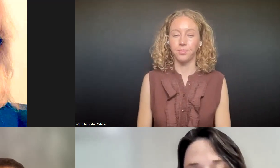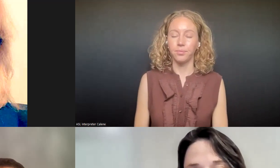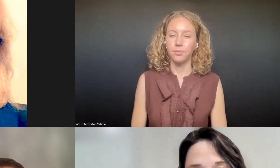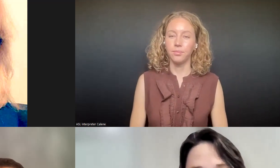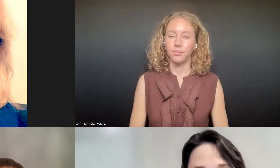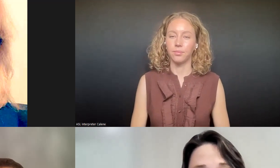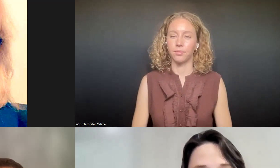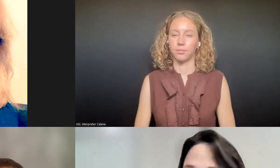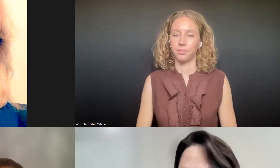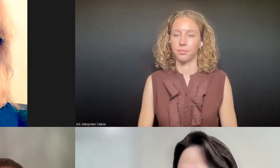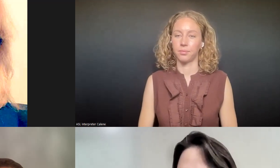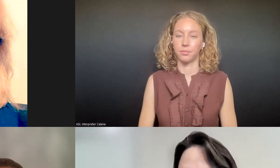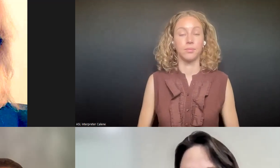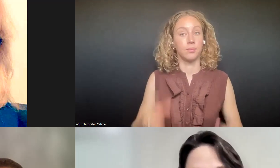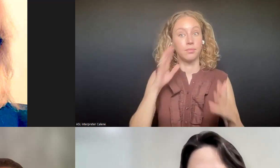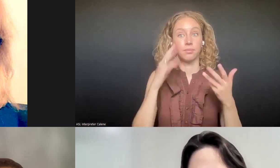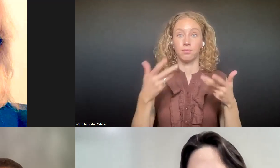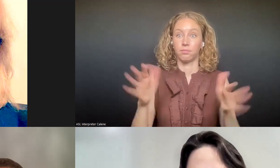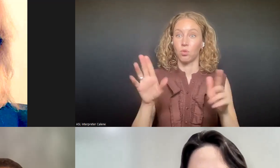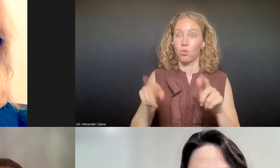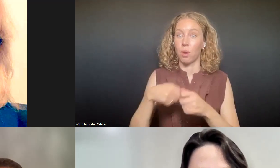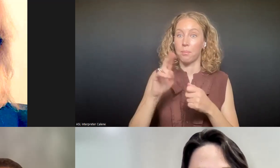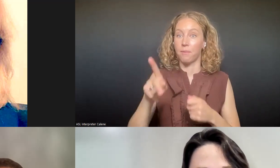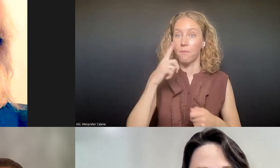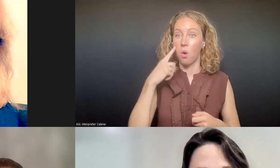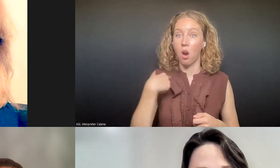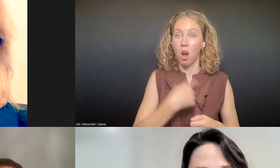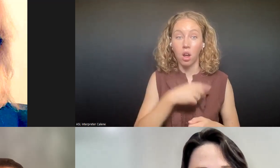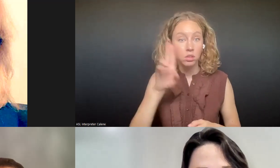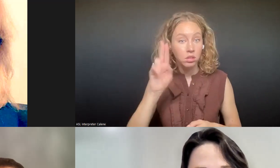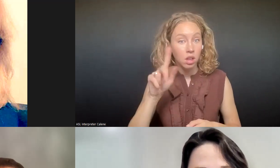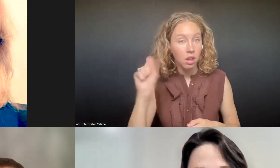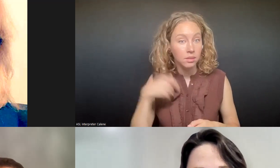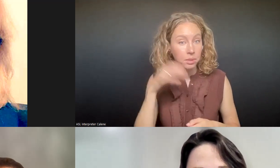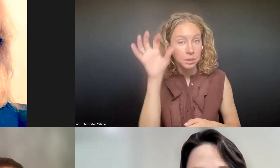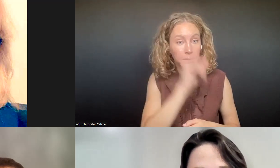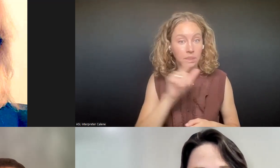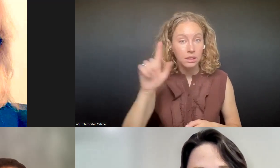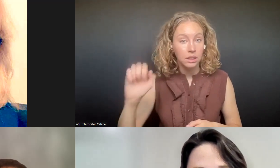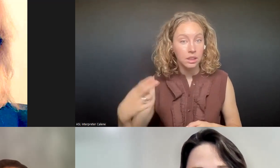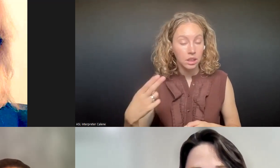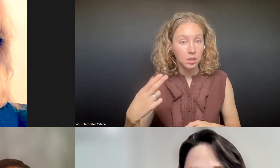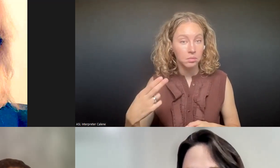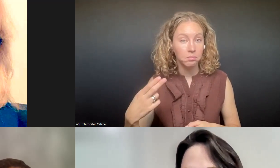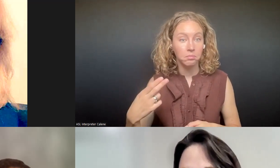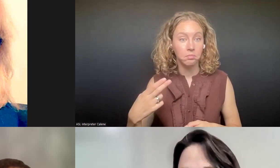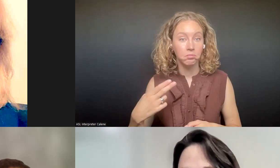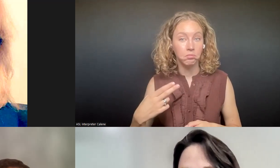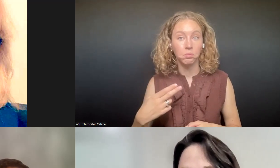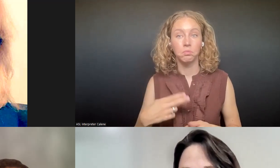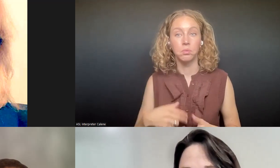And I think that wraps things up for us, unless I'm missing anything, Leah. We'll stick